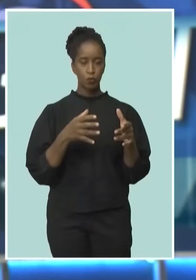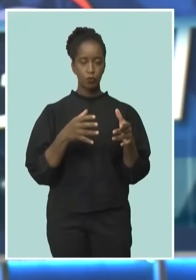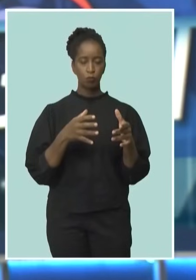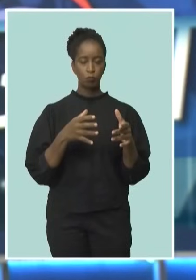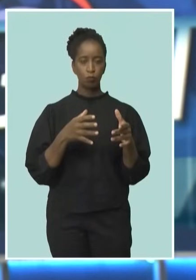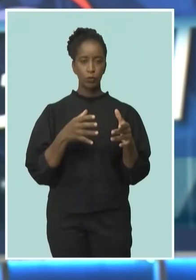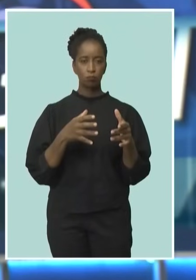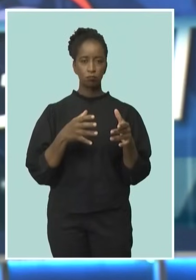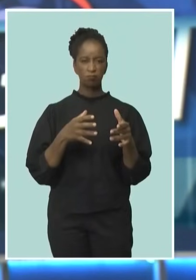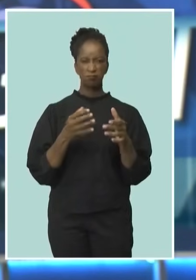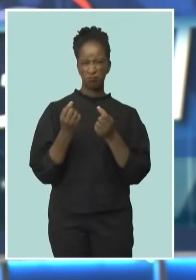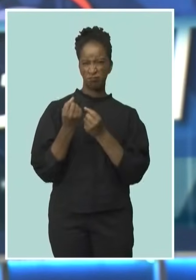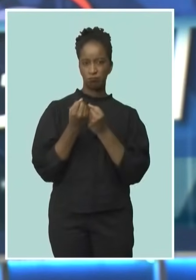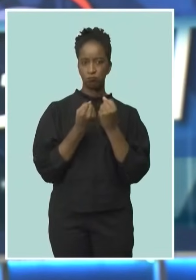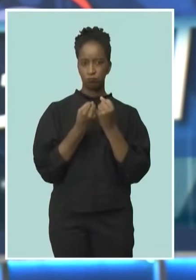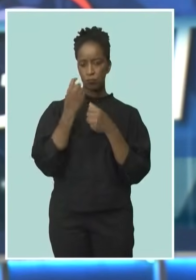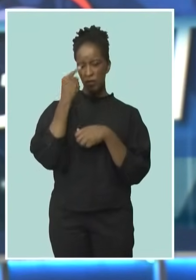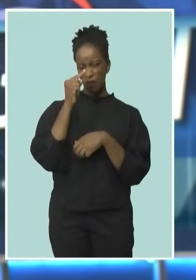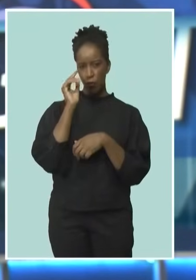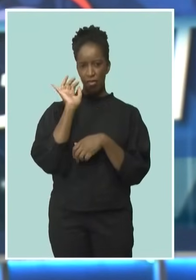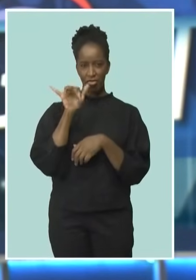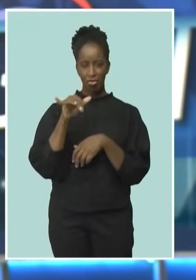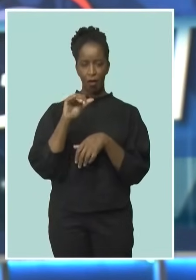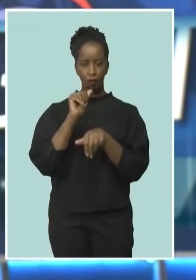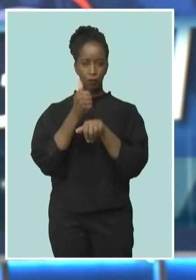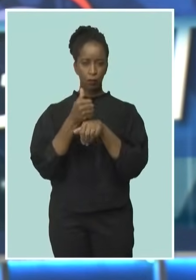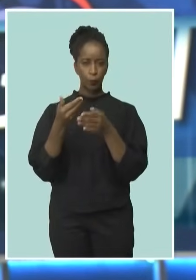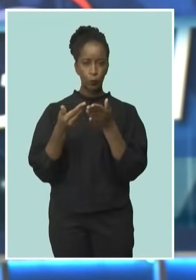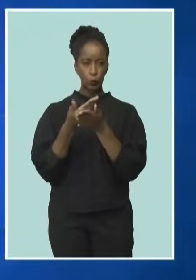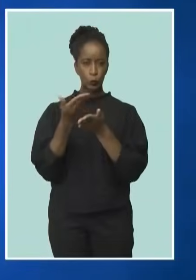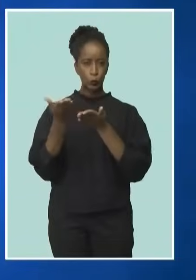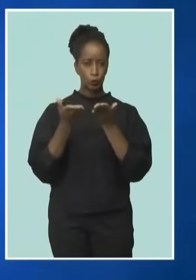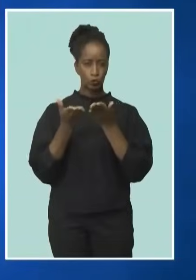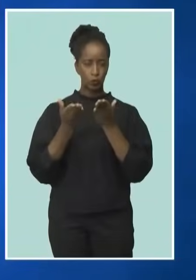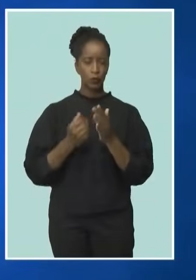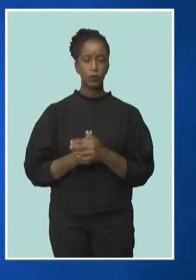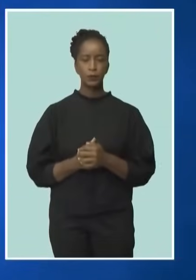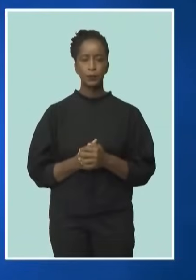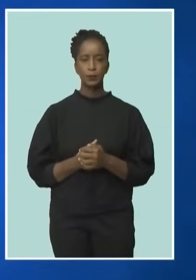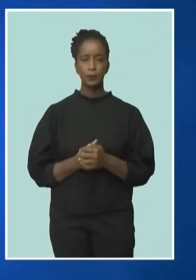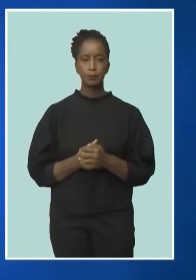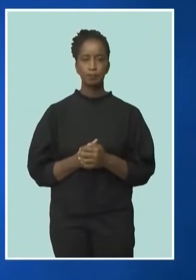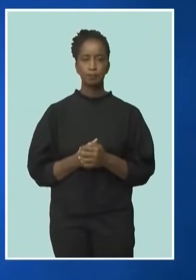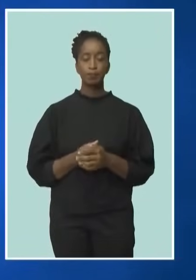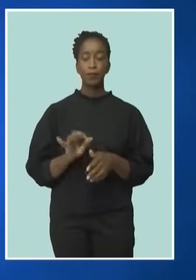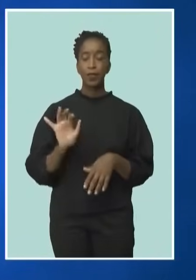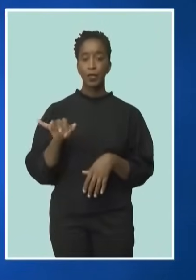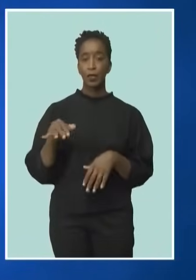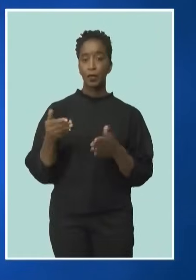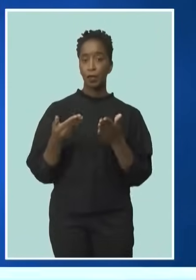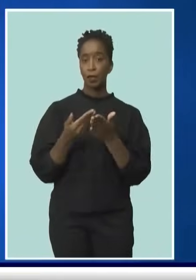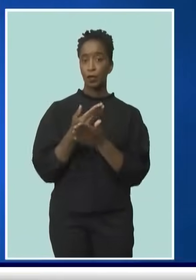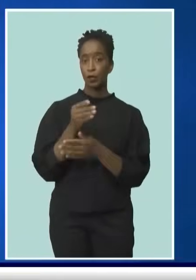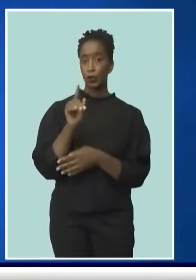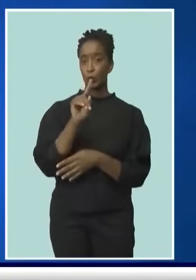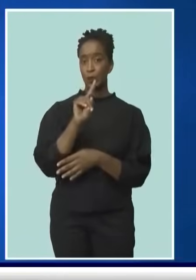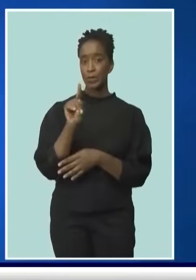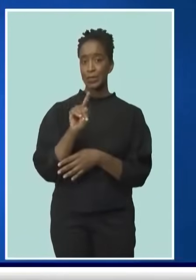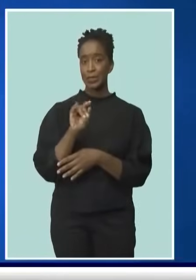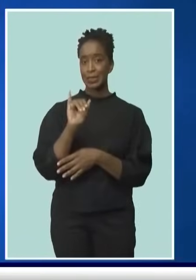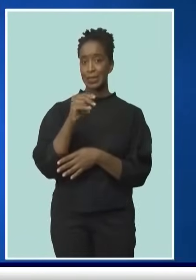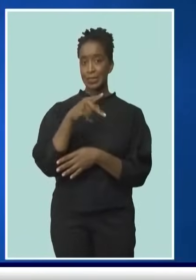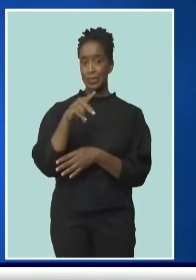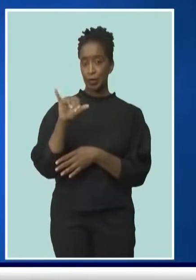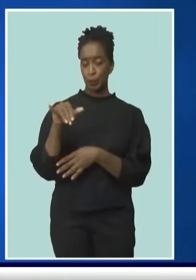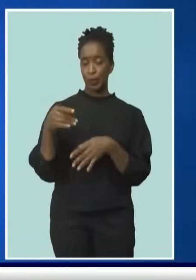Horseshoe restaurant in Warrings. Trevor Thorpe was there. The covers came off the new Zippy electric taxi service today, with